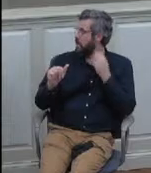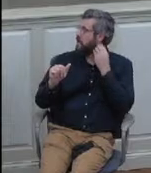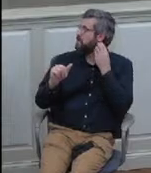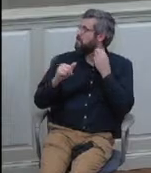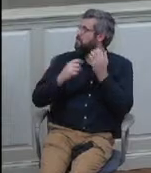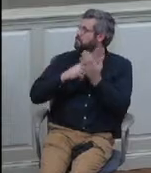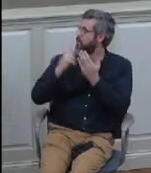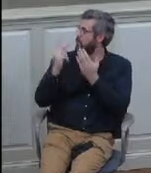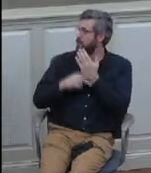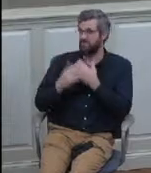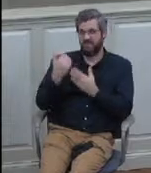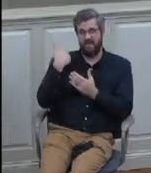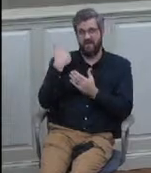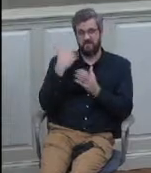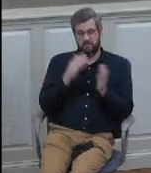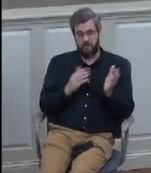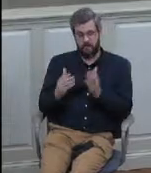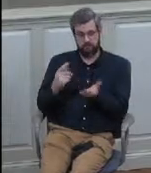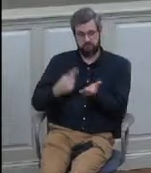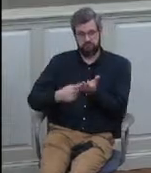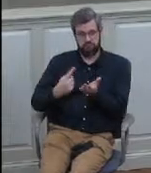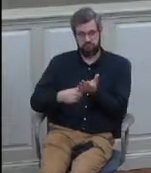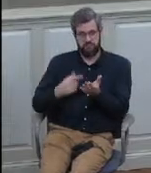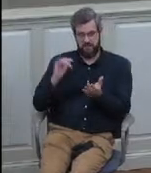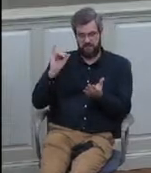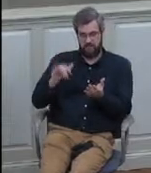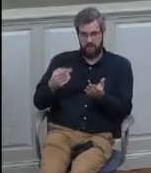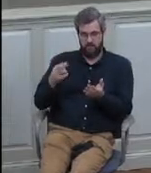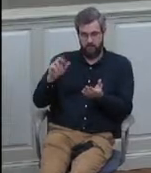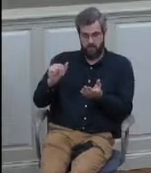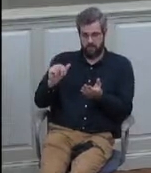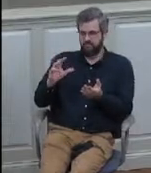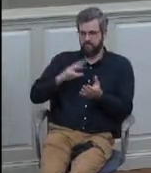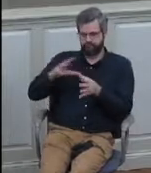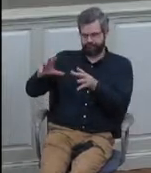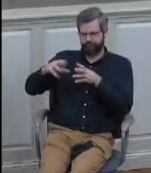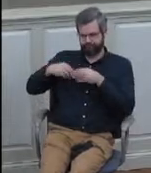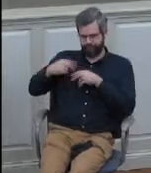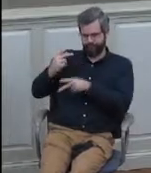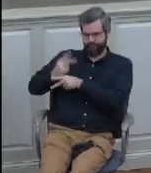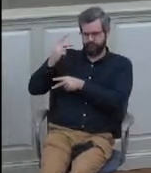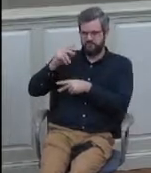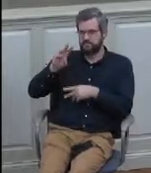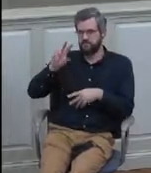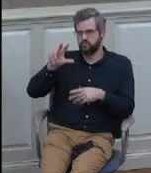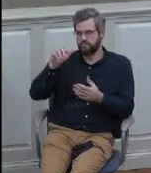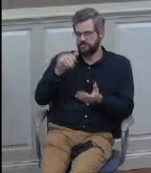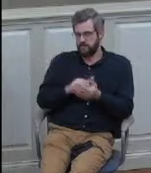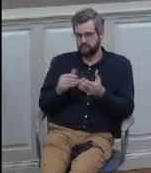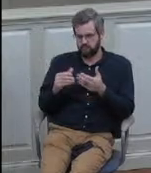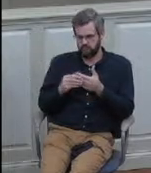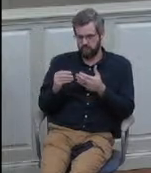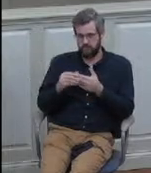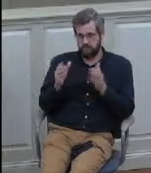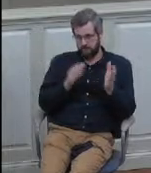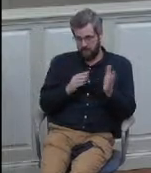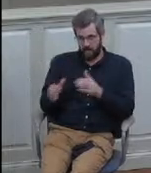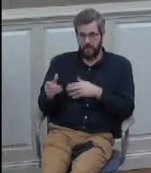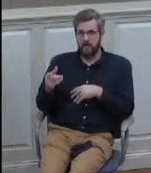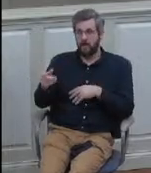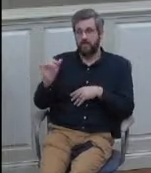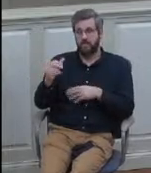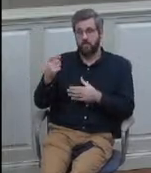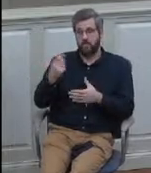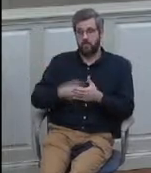we talked about that during the last plan year, that we grandfathered it in. It was a $63,000 plan that we had that we didn't renew. So that